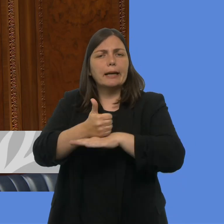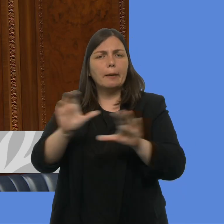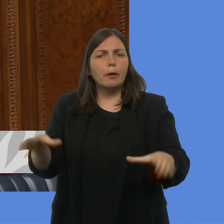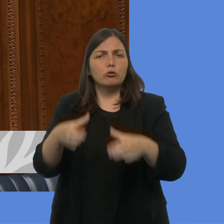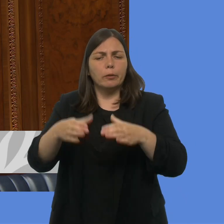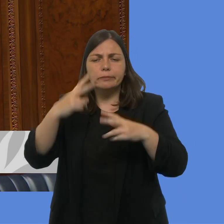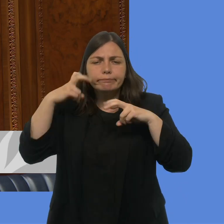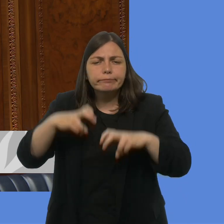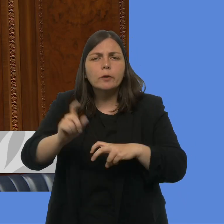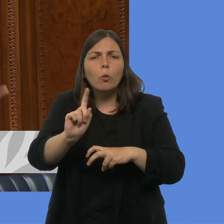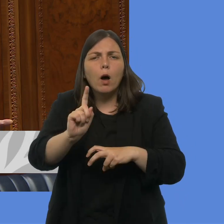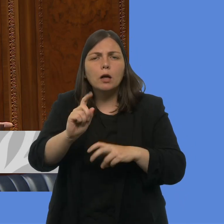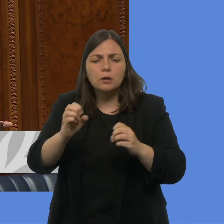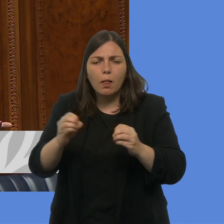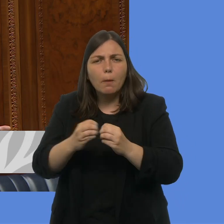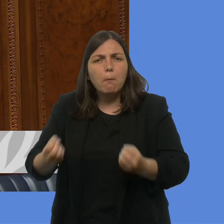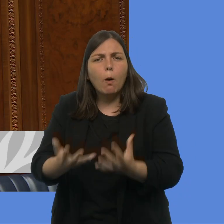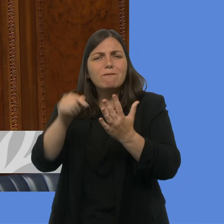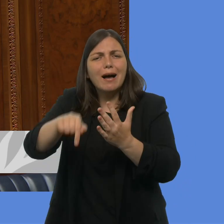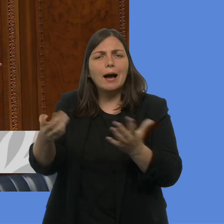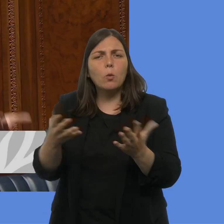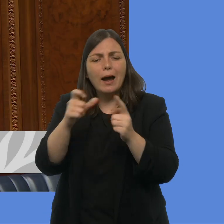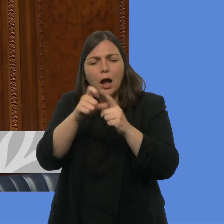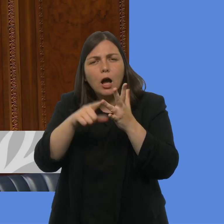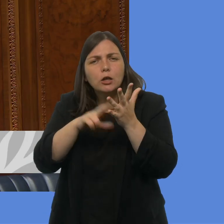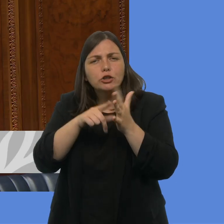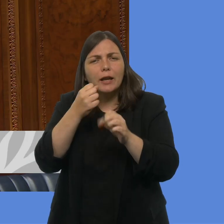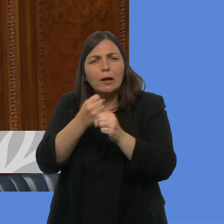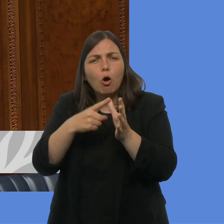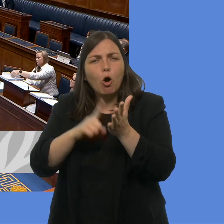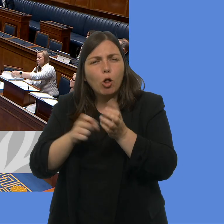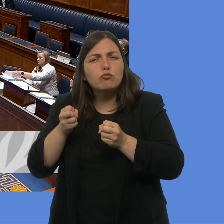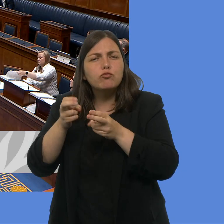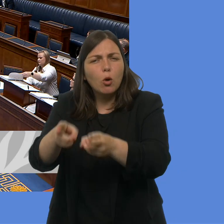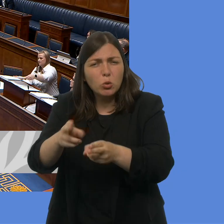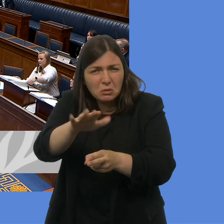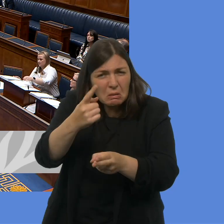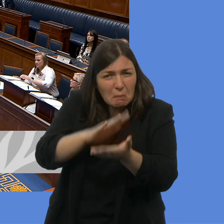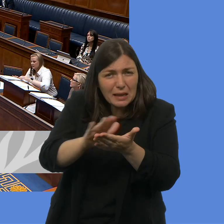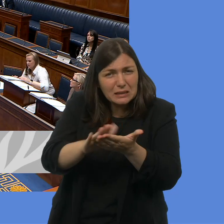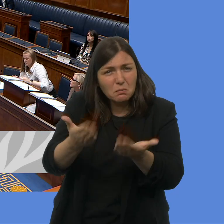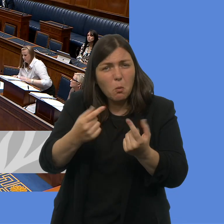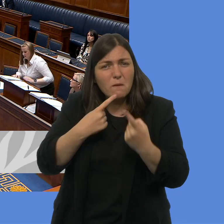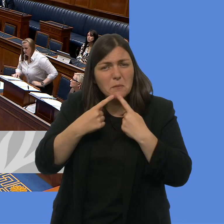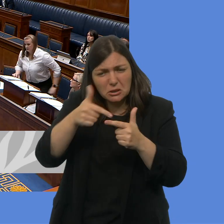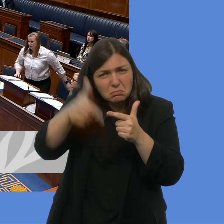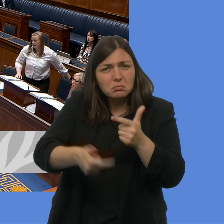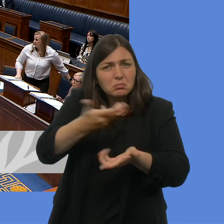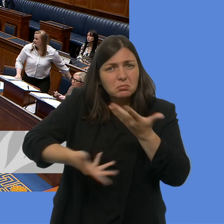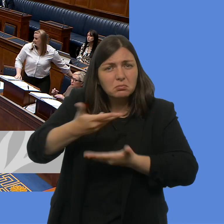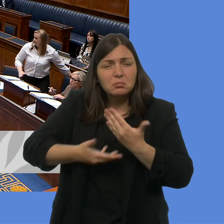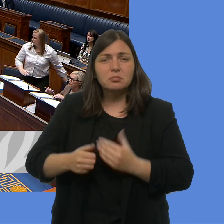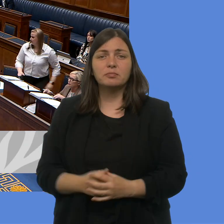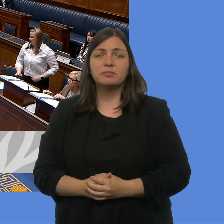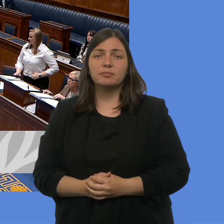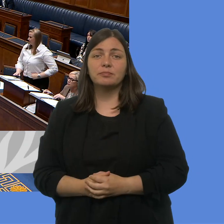health in the area. Can I get a reply to that request and also some action, hopefully, on it? Thank you. Junior Minister. Yeah,